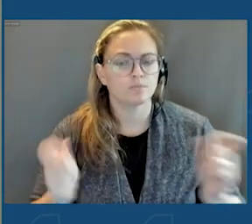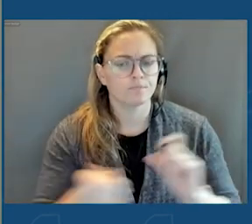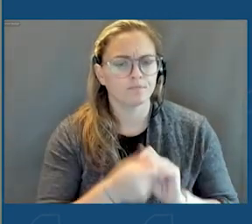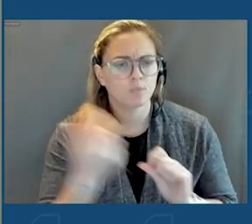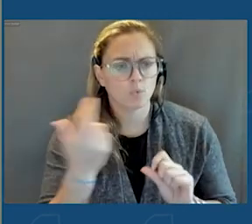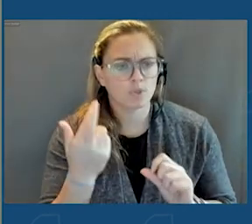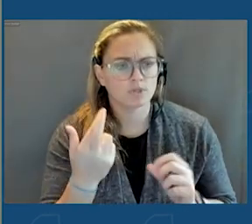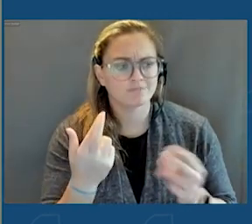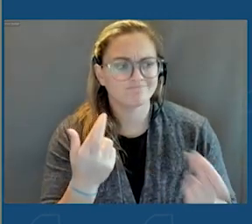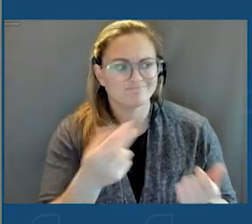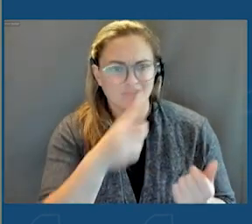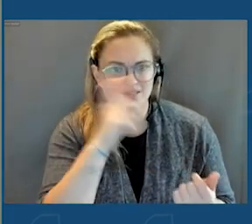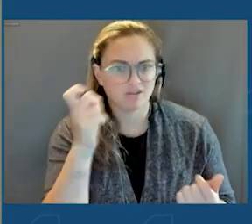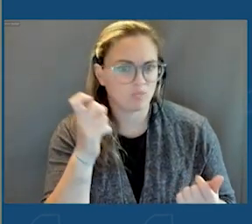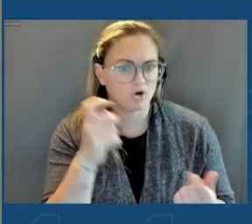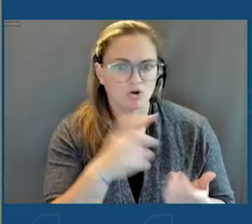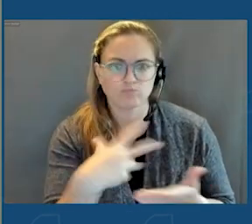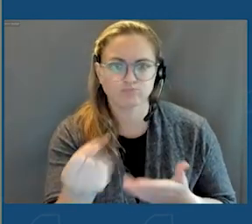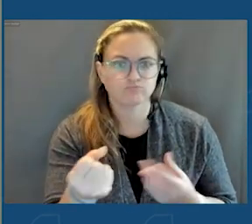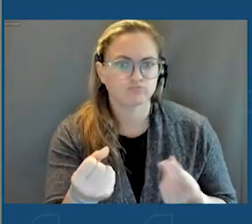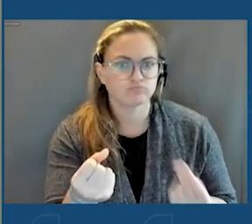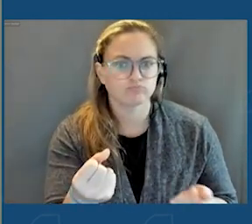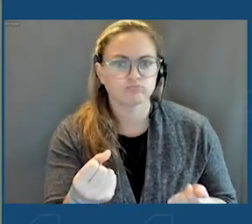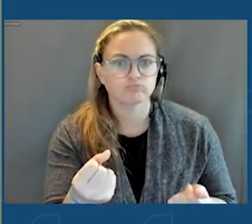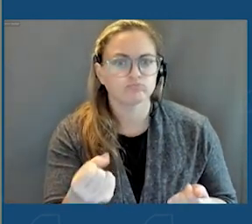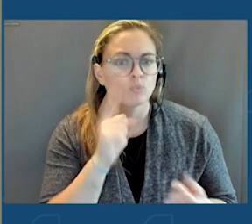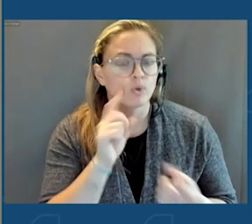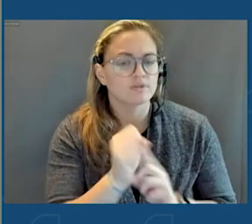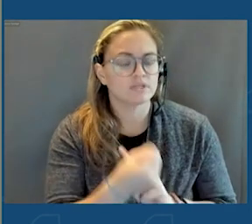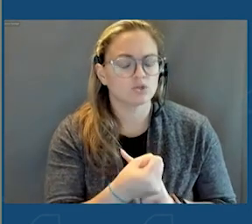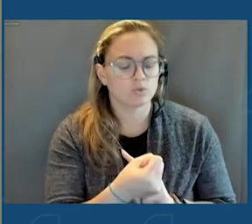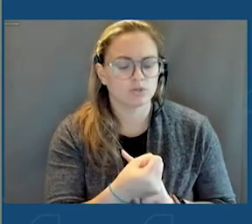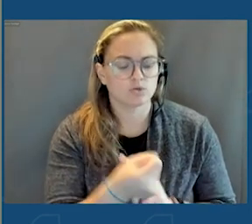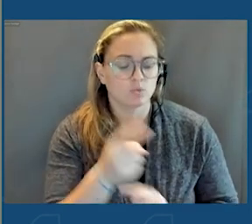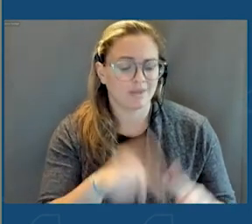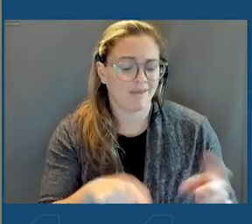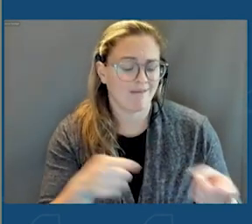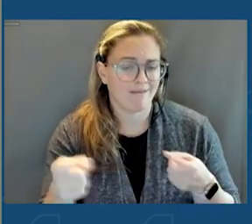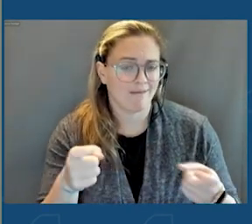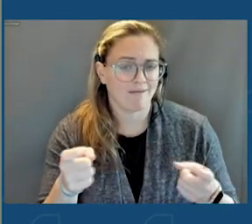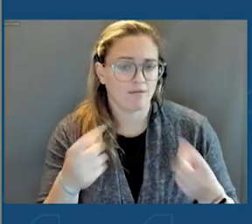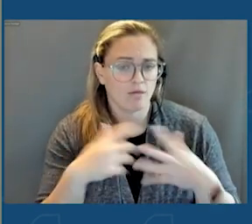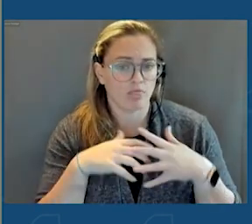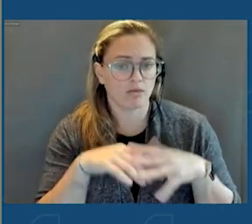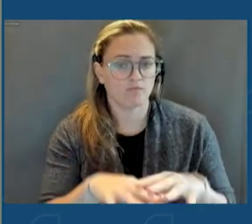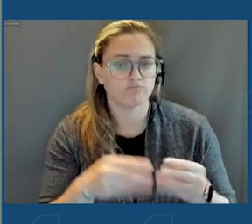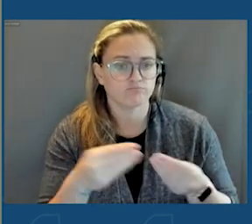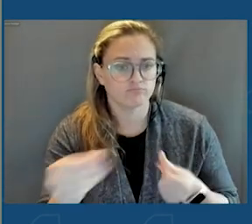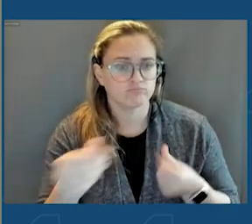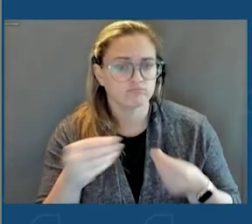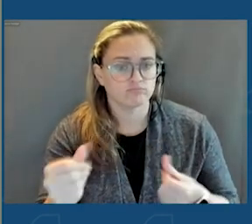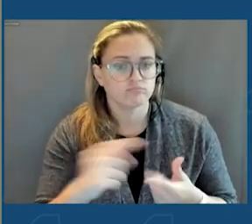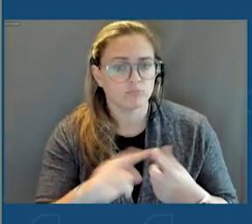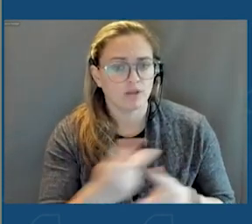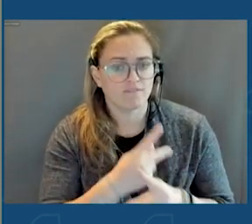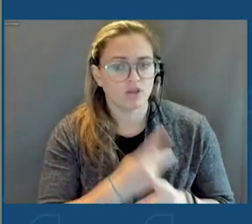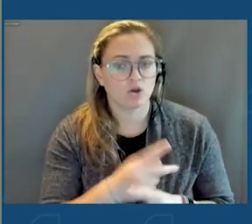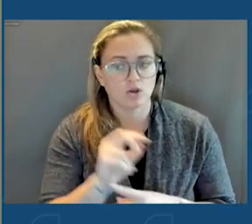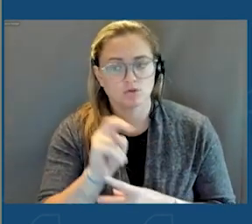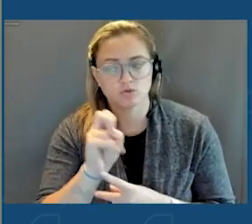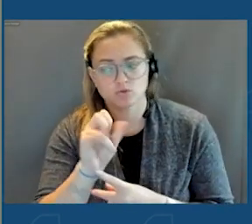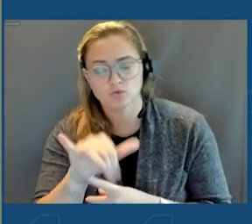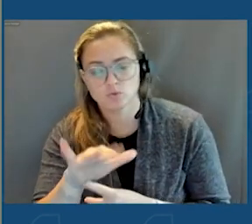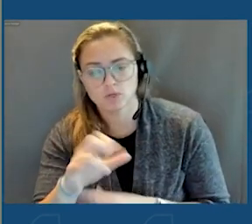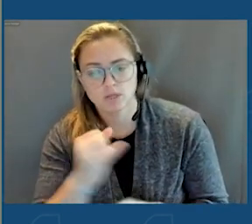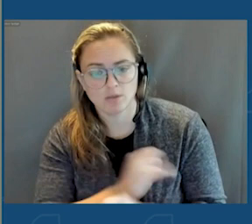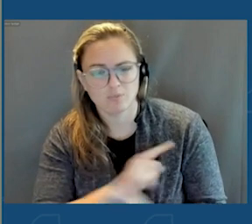the summer goes, that if we get into a situation where we can't handle the flow, we can relook at SUNY campuses. But